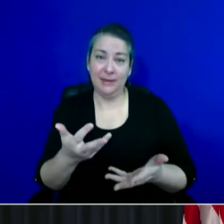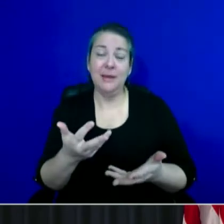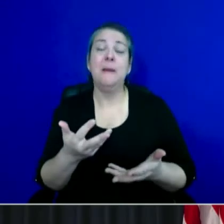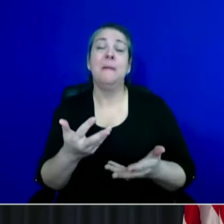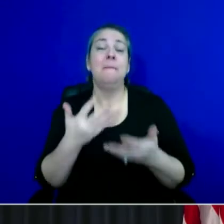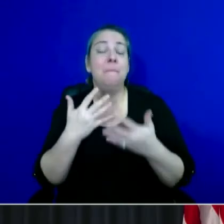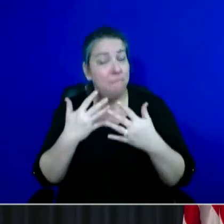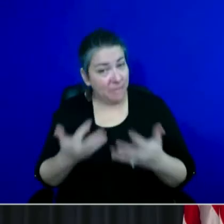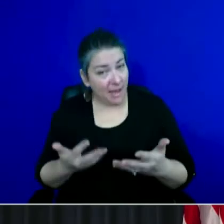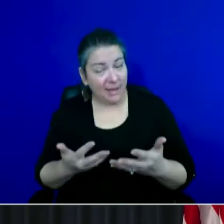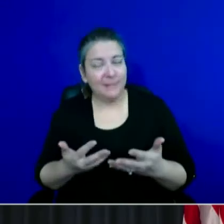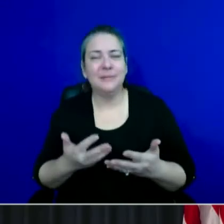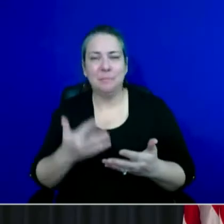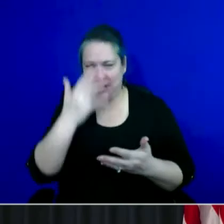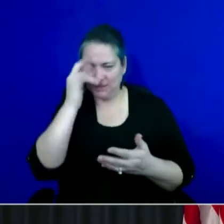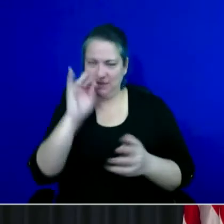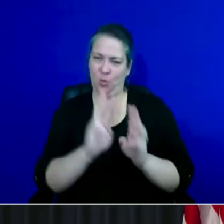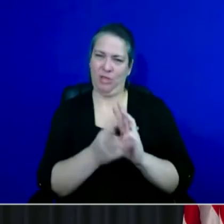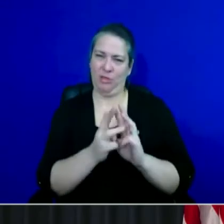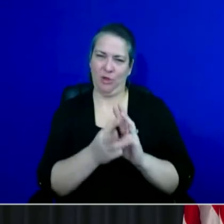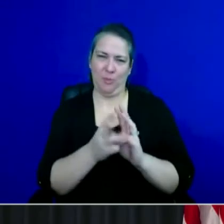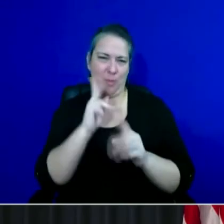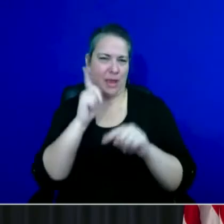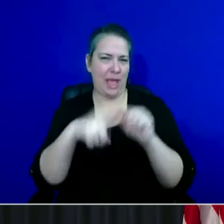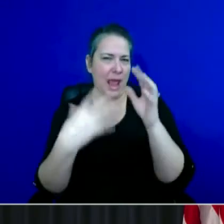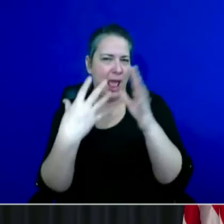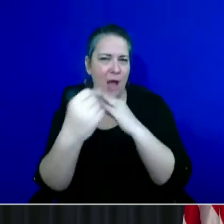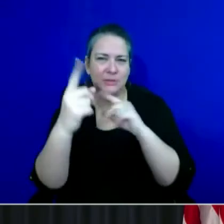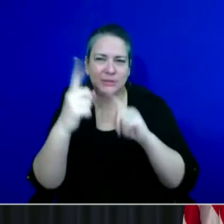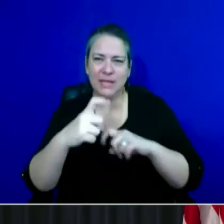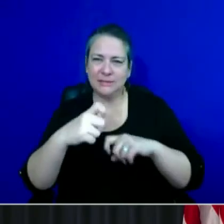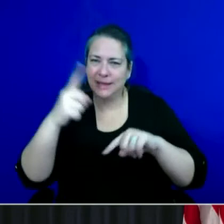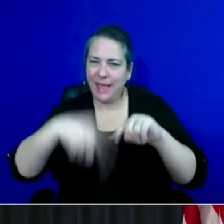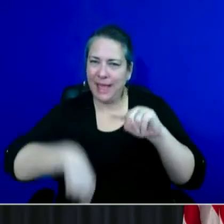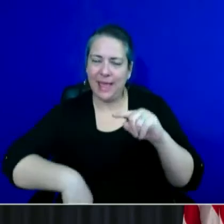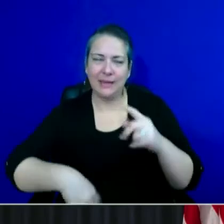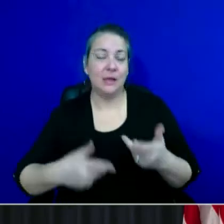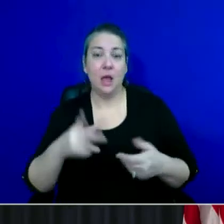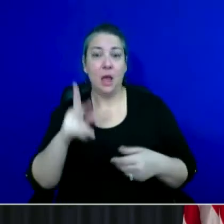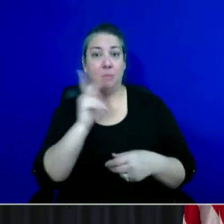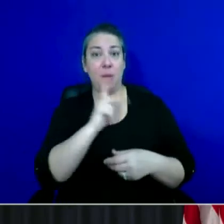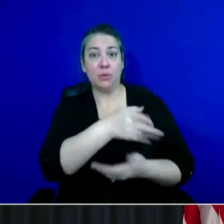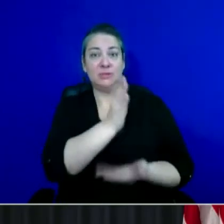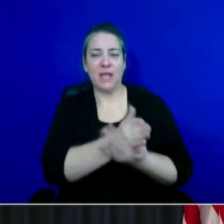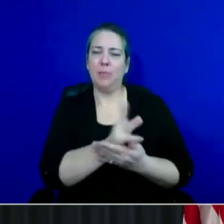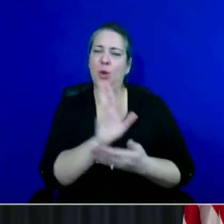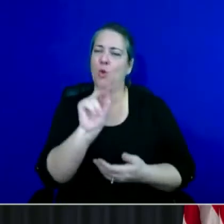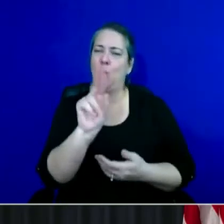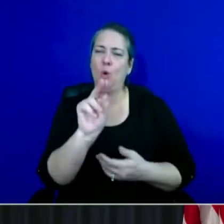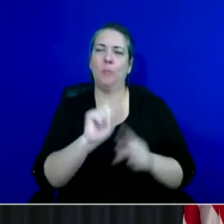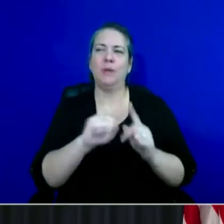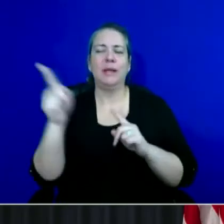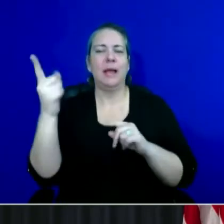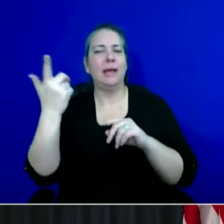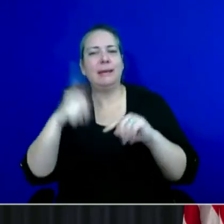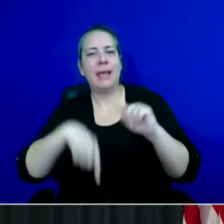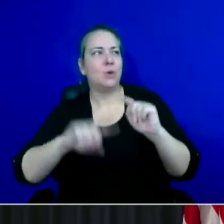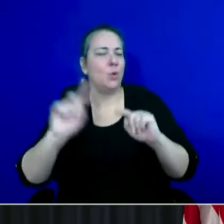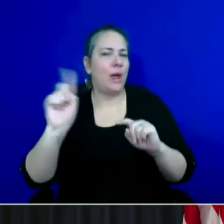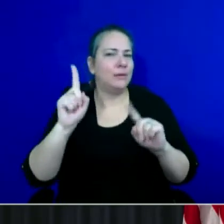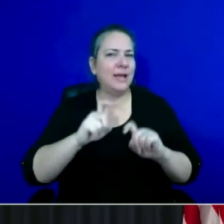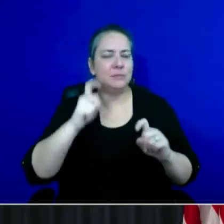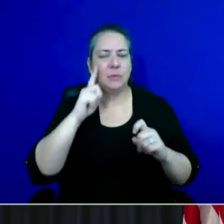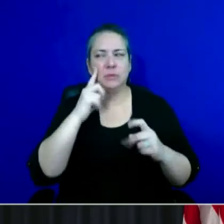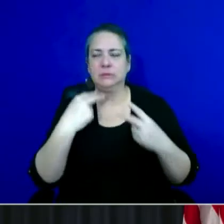related and not people just not getting tested anymore. We had a gradual decline, but still a healthy number of